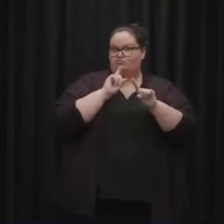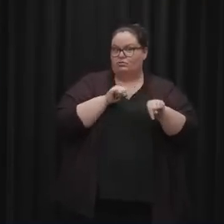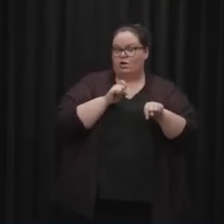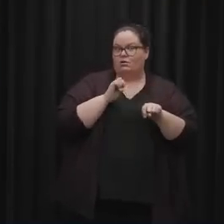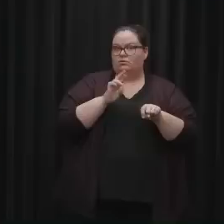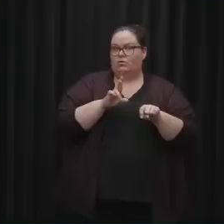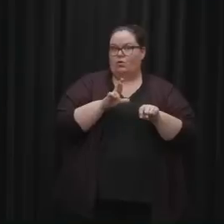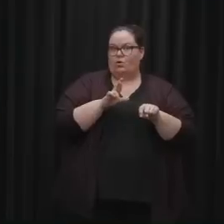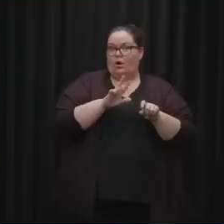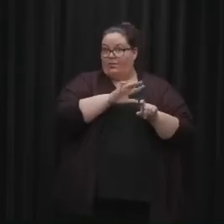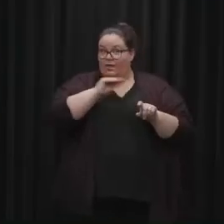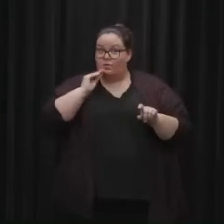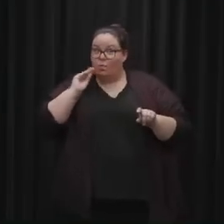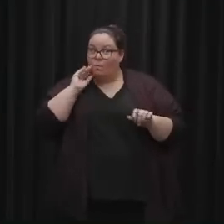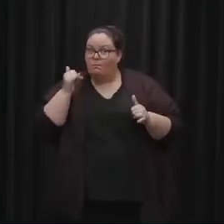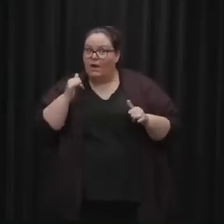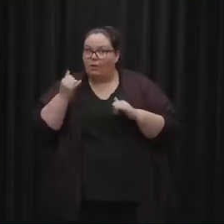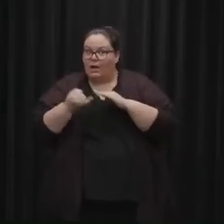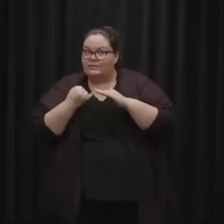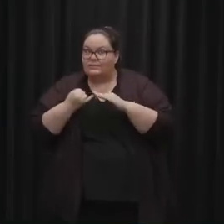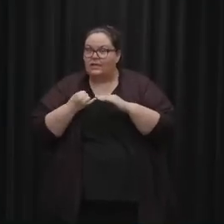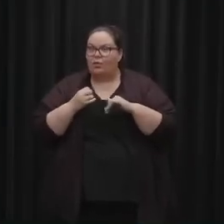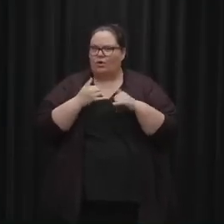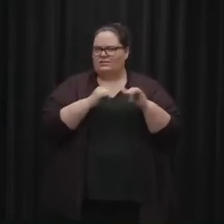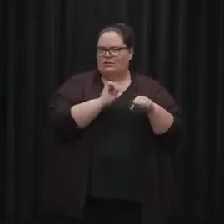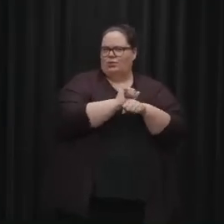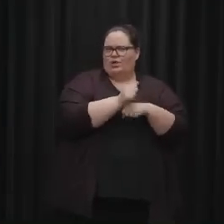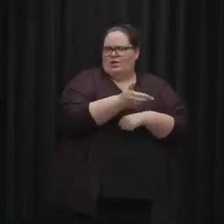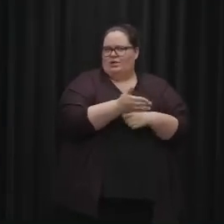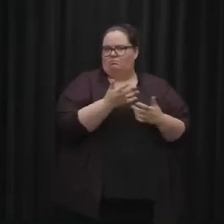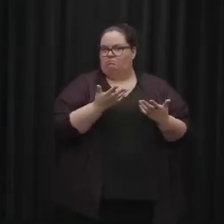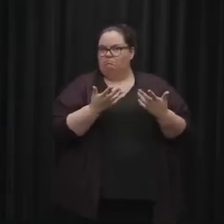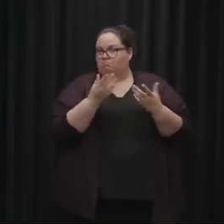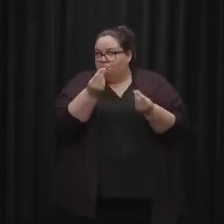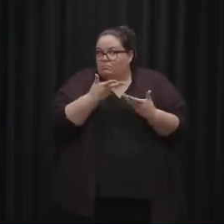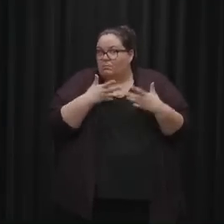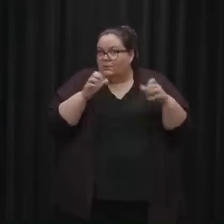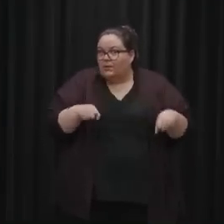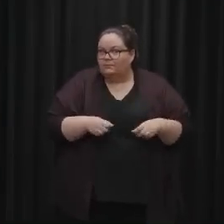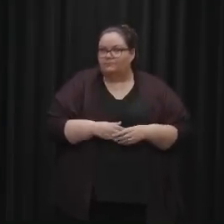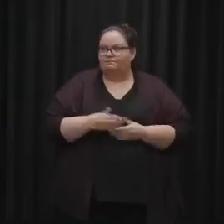do they continue to go to work? How have they been instructed to proceed?